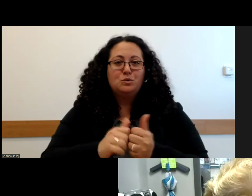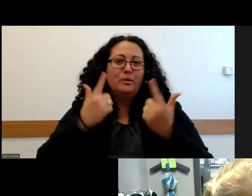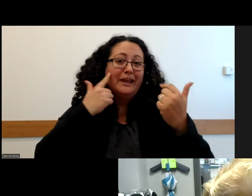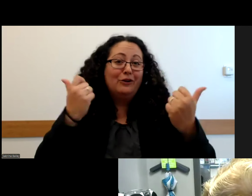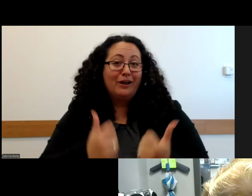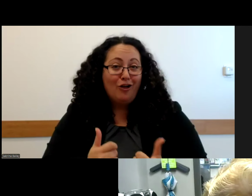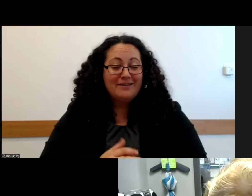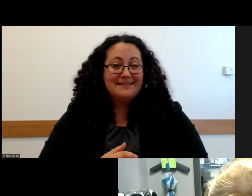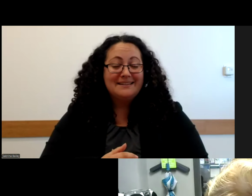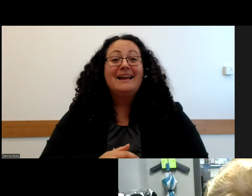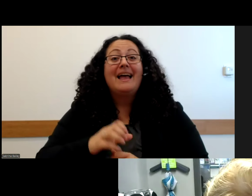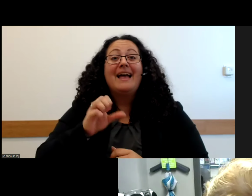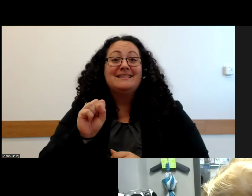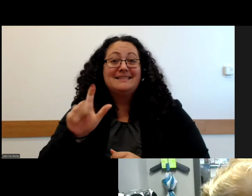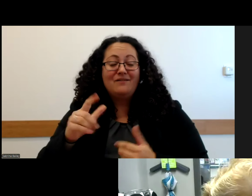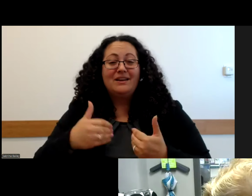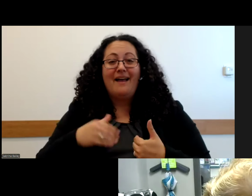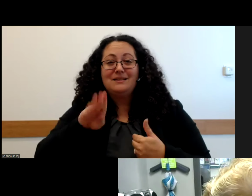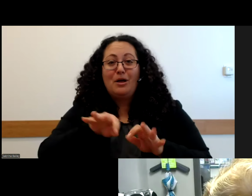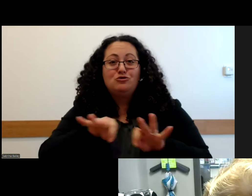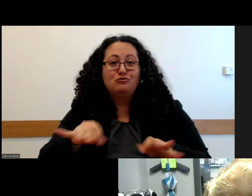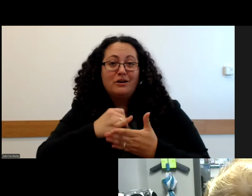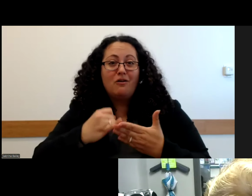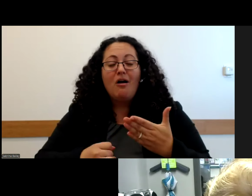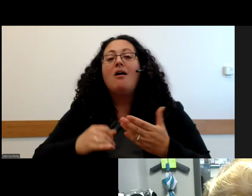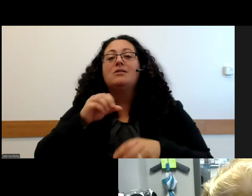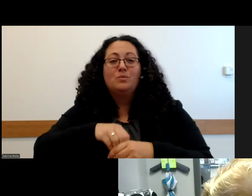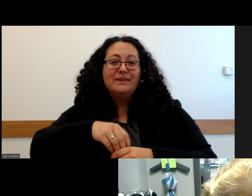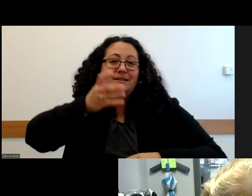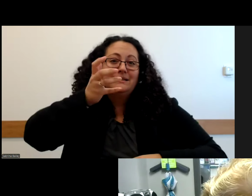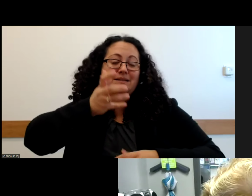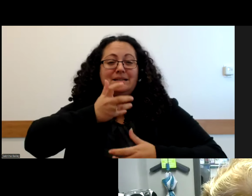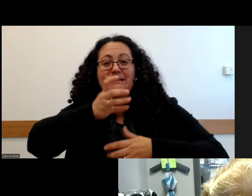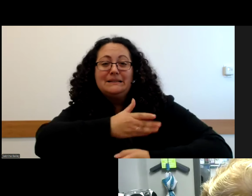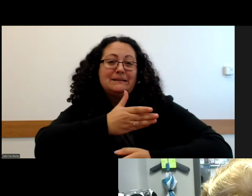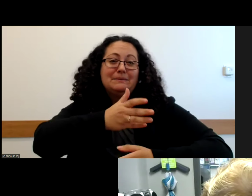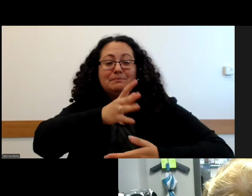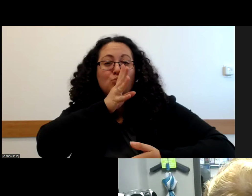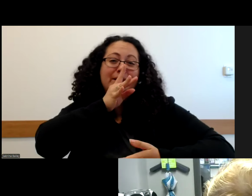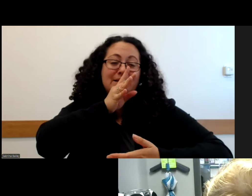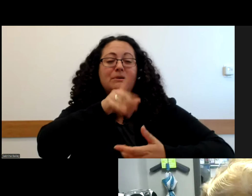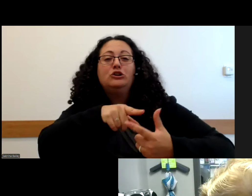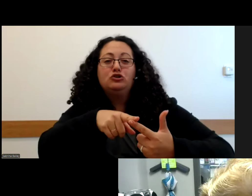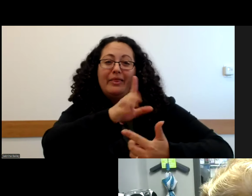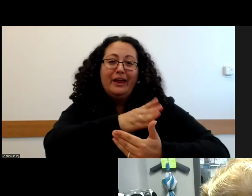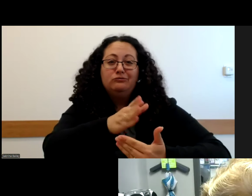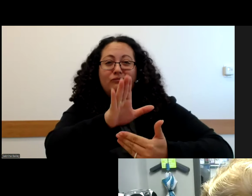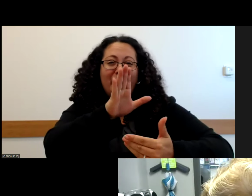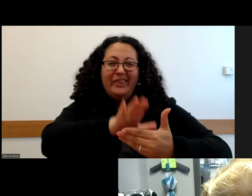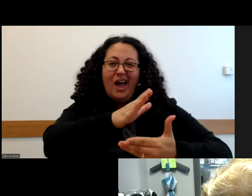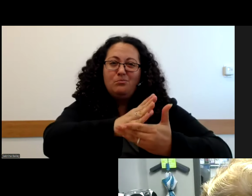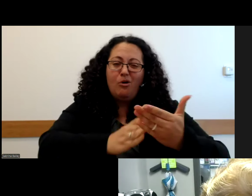loss. Stephanie holds a Bachelor of Arts in Speech Communication with California State University, Northridge, and a Master's degree in